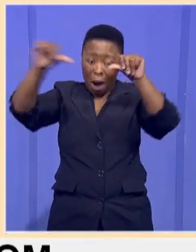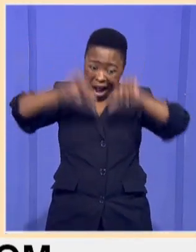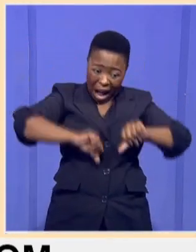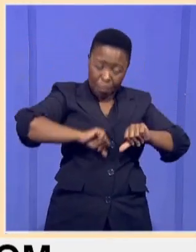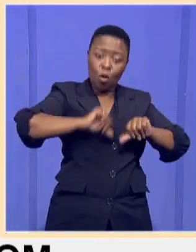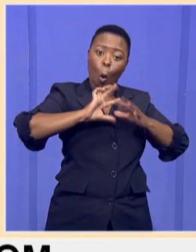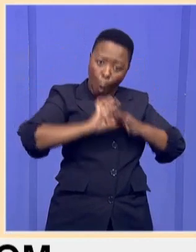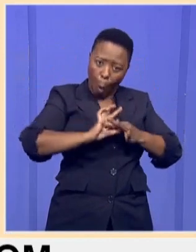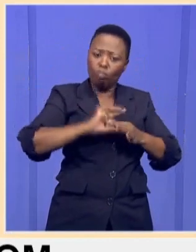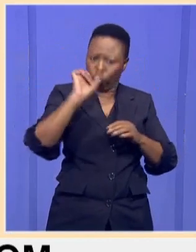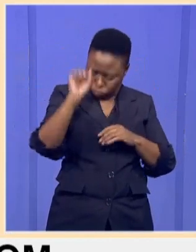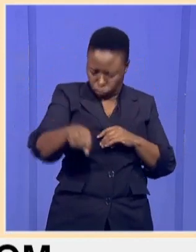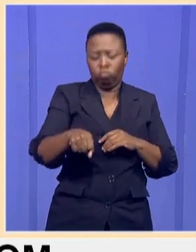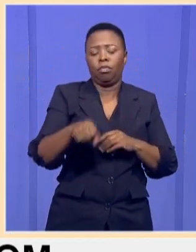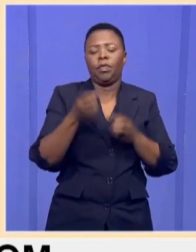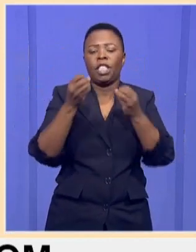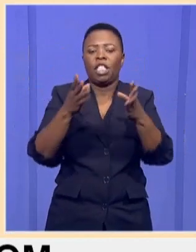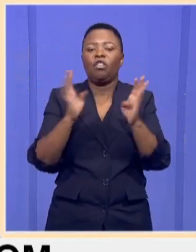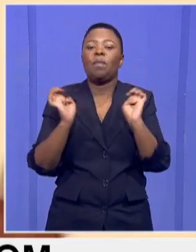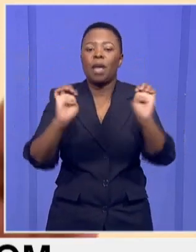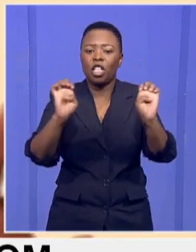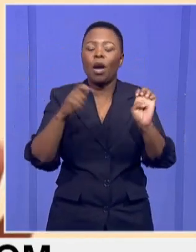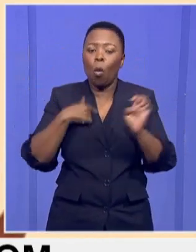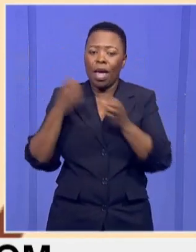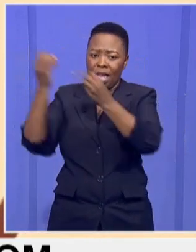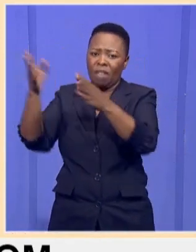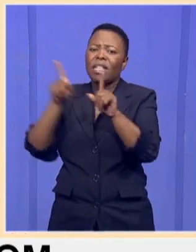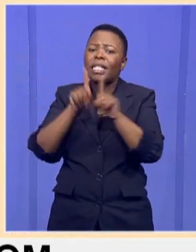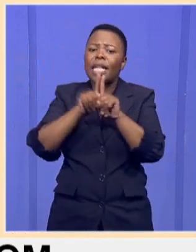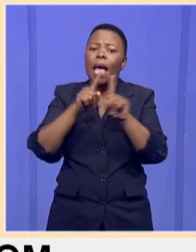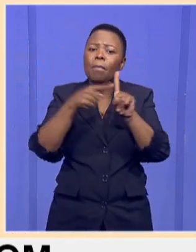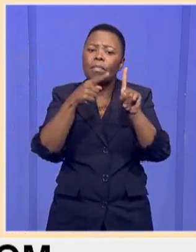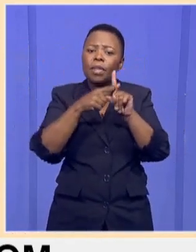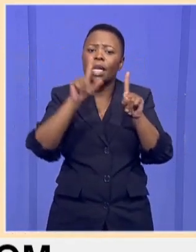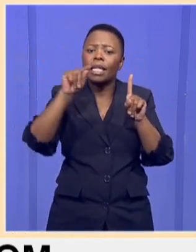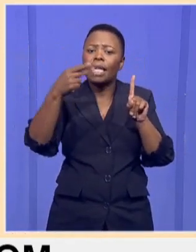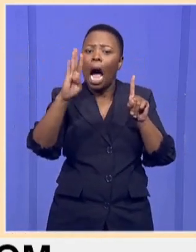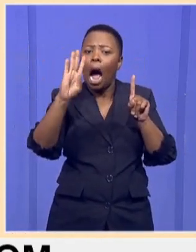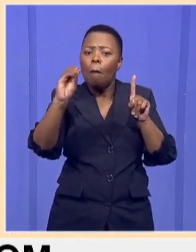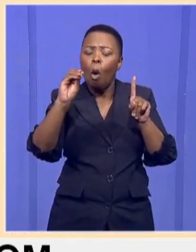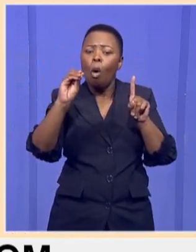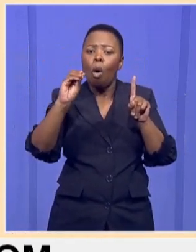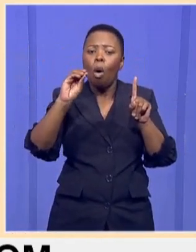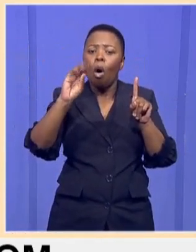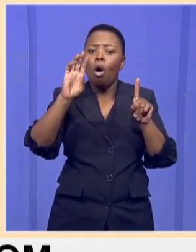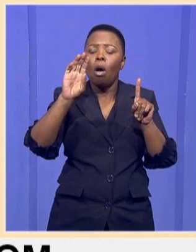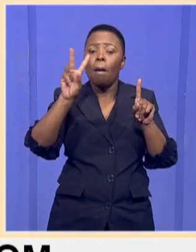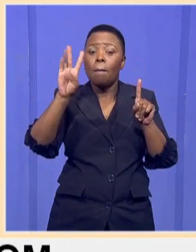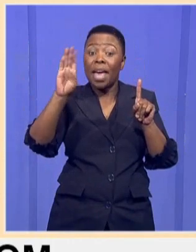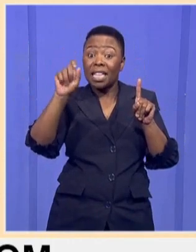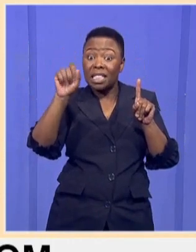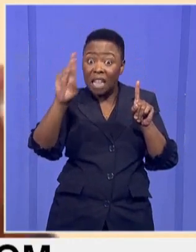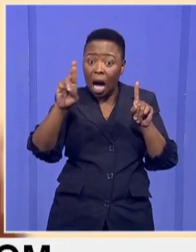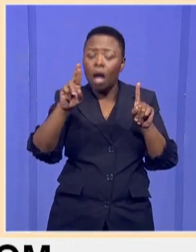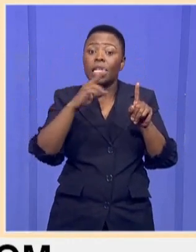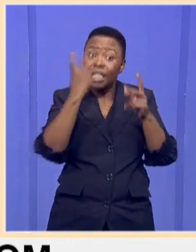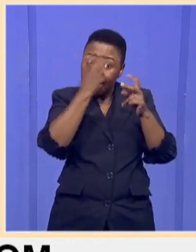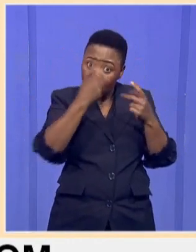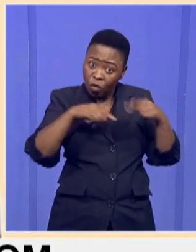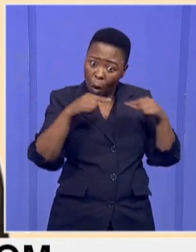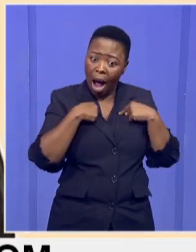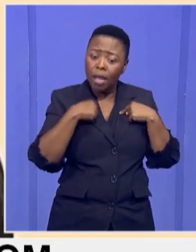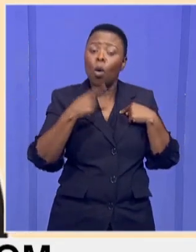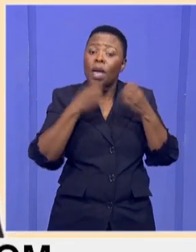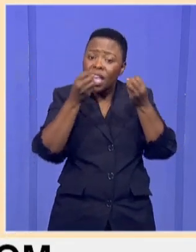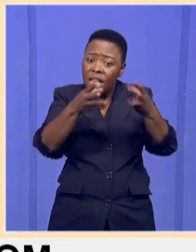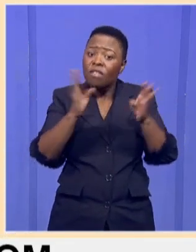home. And that's what we've issued. Even Thabo Bester, he was fetched by us in Tanzania, but we gave him an emergency